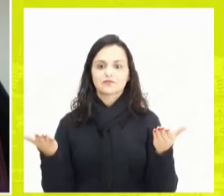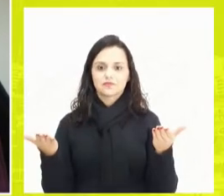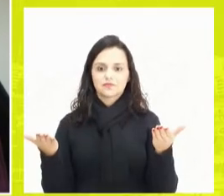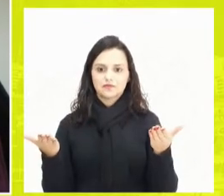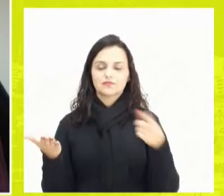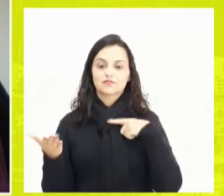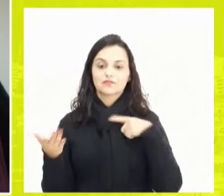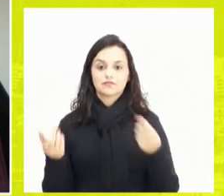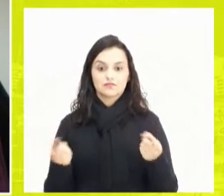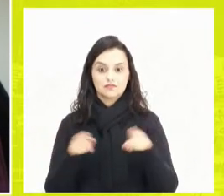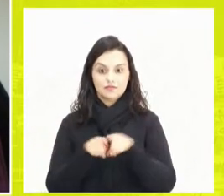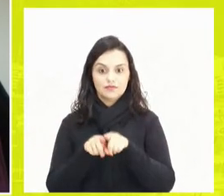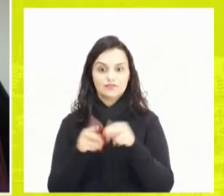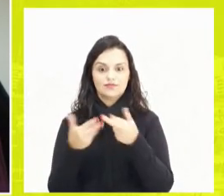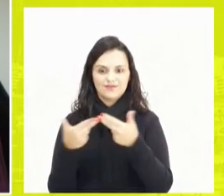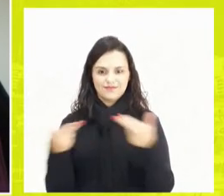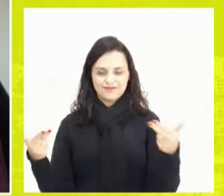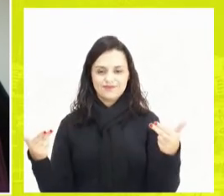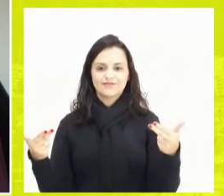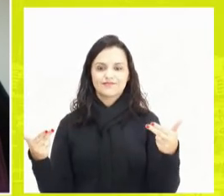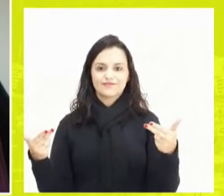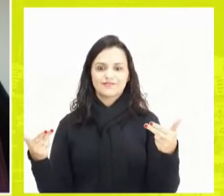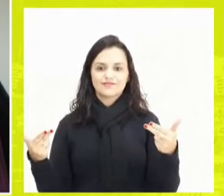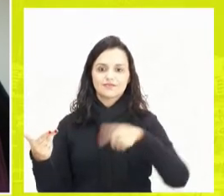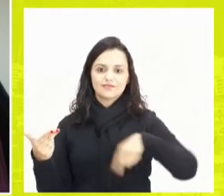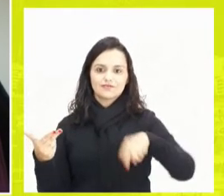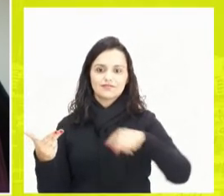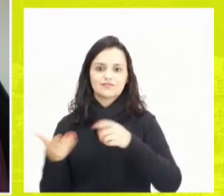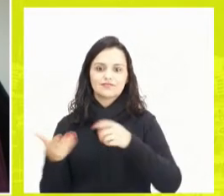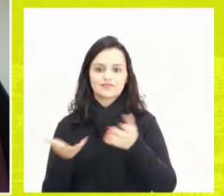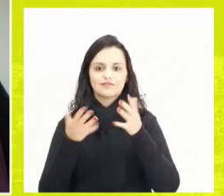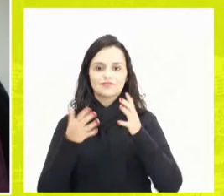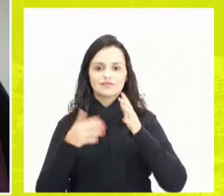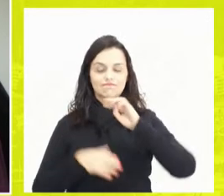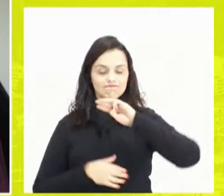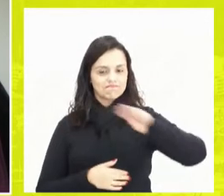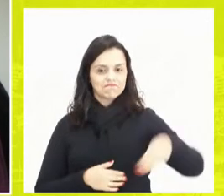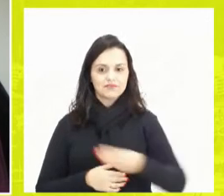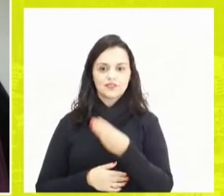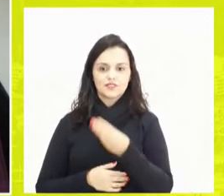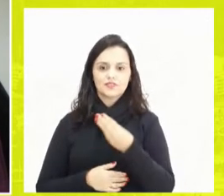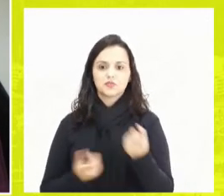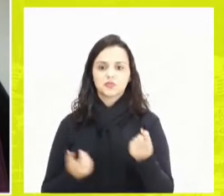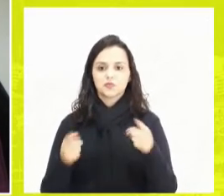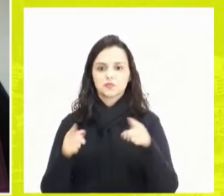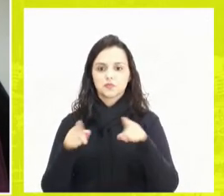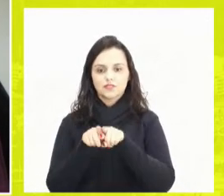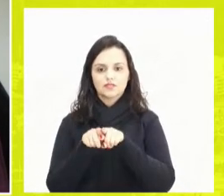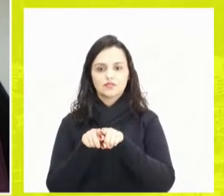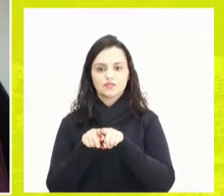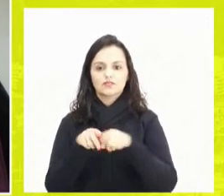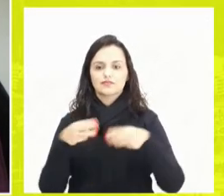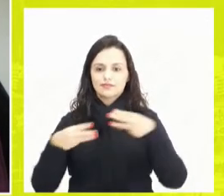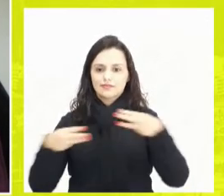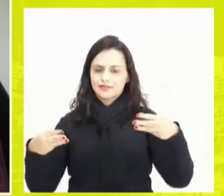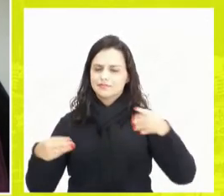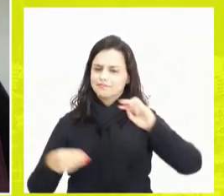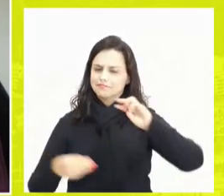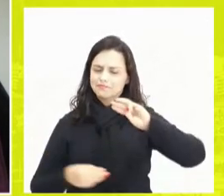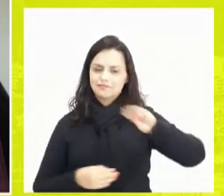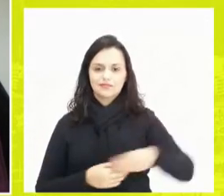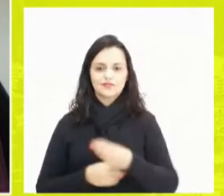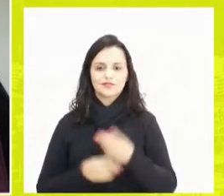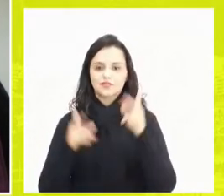has 45 partners but the idea is to have as many as possible millions of networks just like ours the